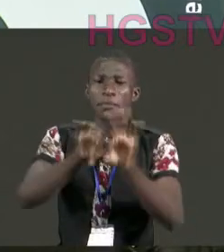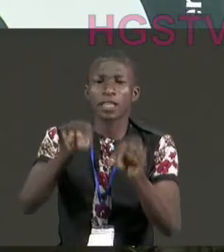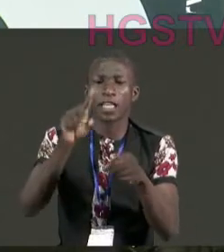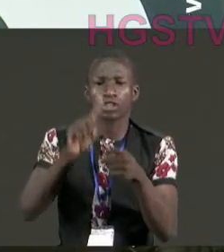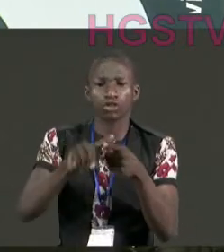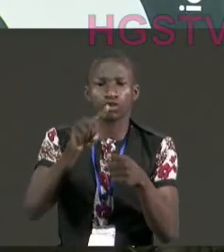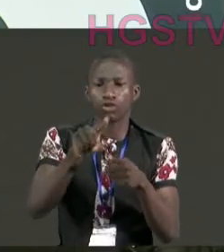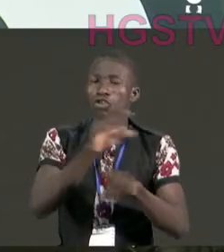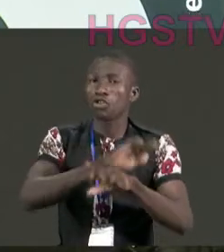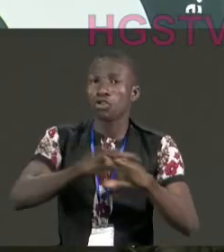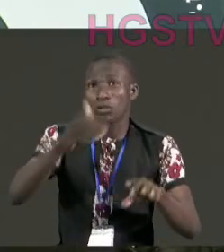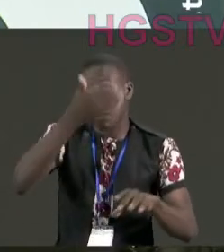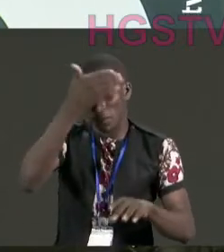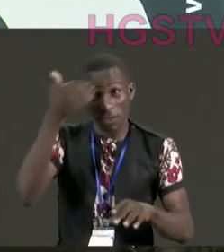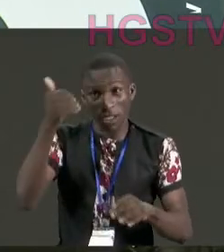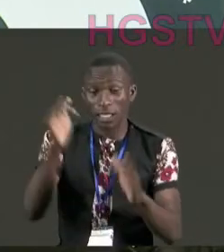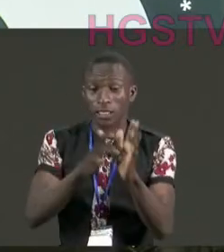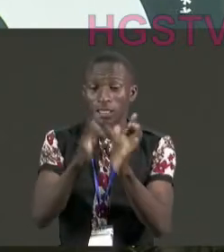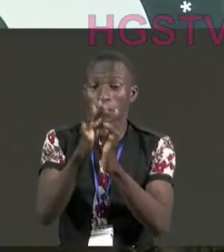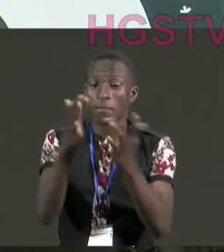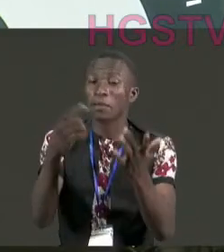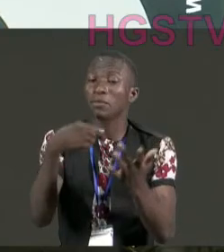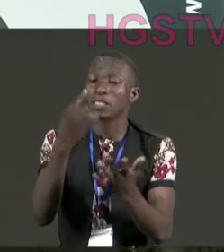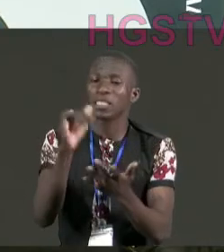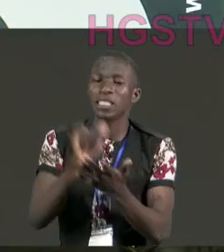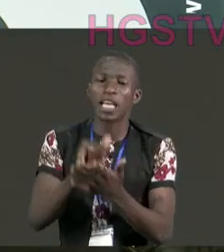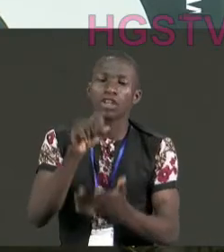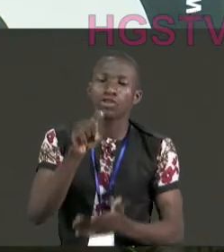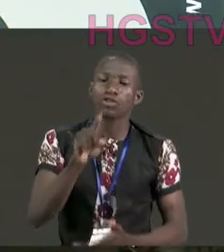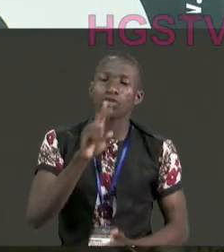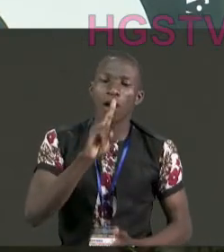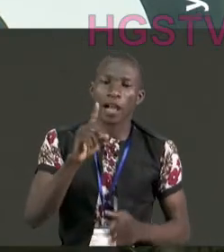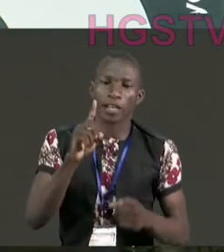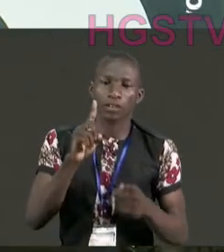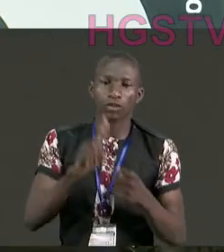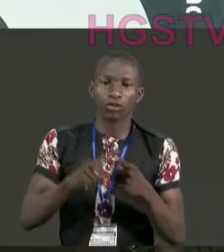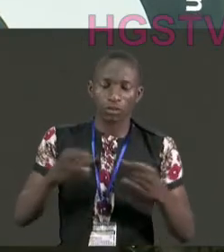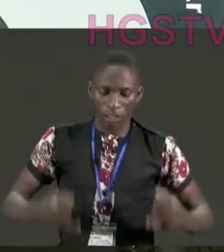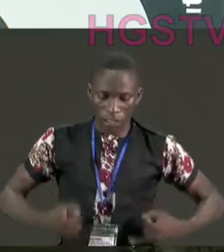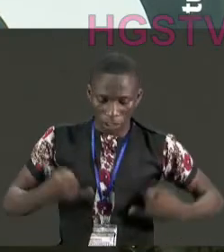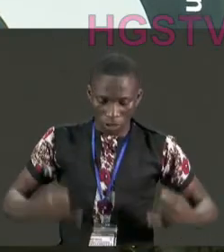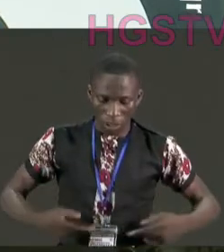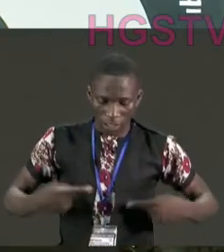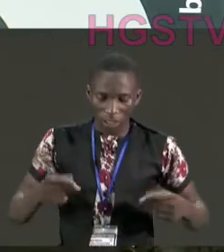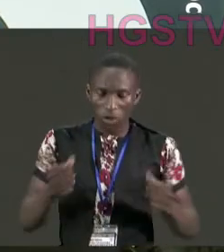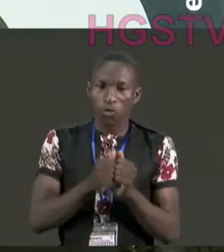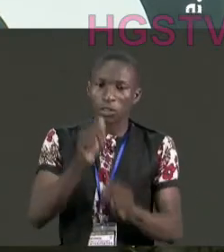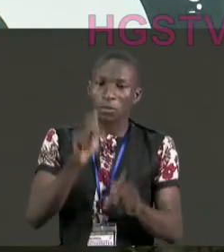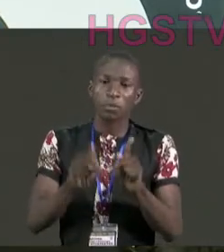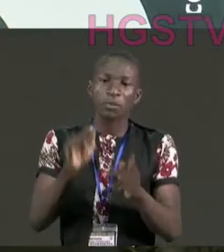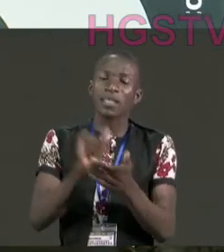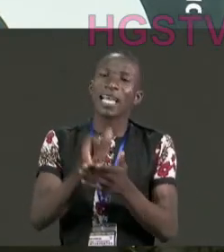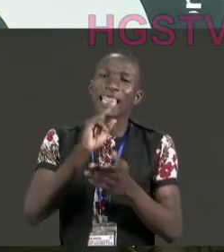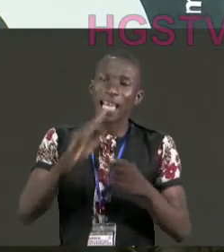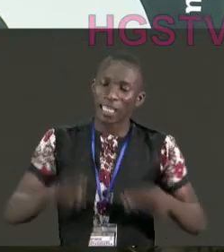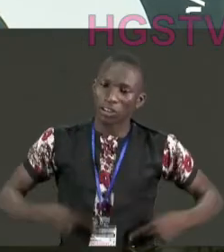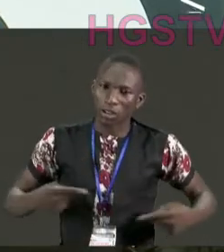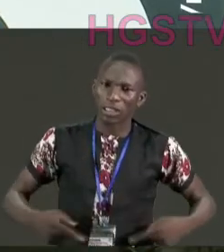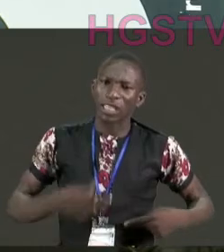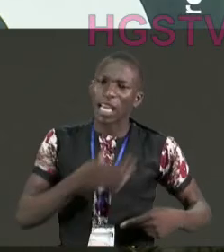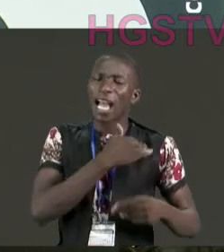Don't forget, the Bible says you are to rejoice with those who rejoice and you are to weep with those who weep.